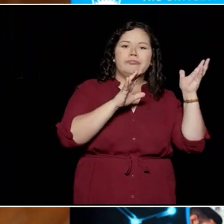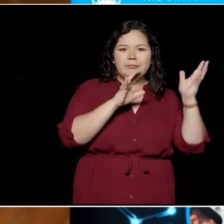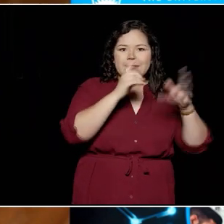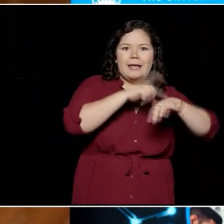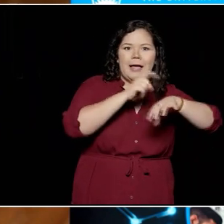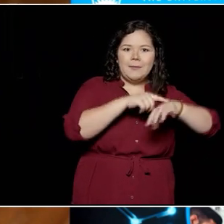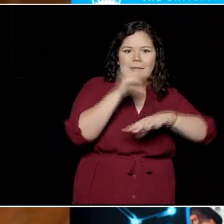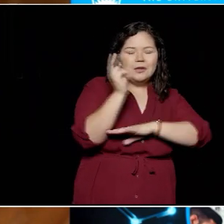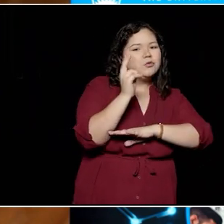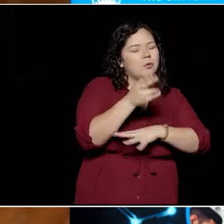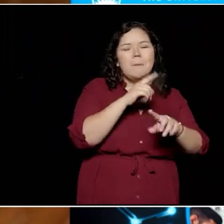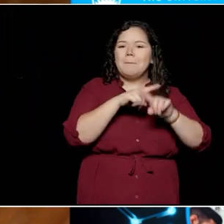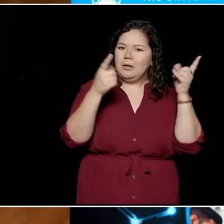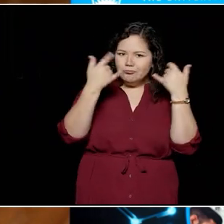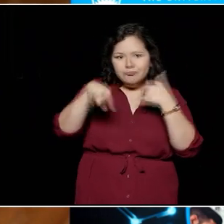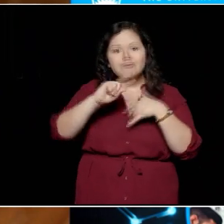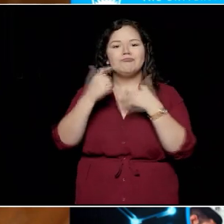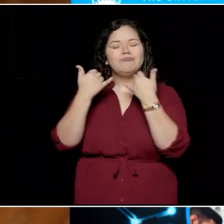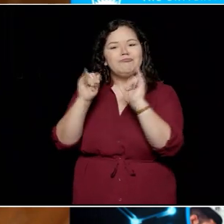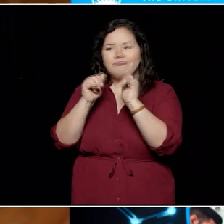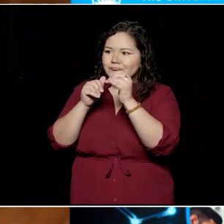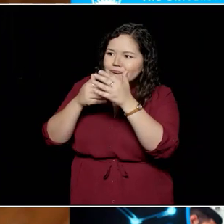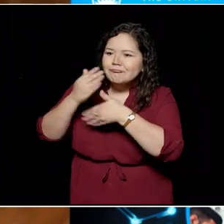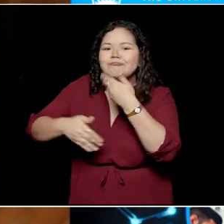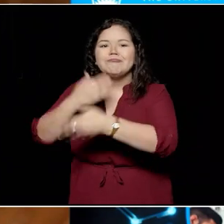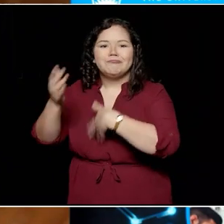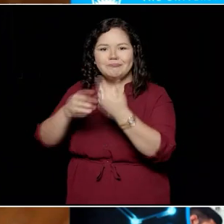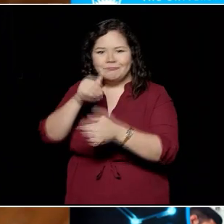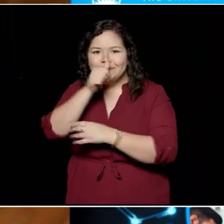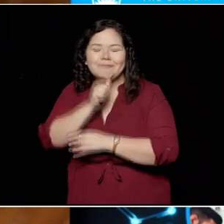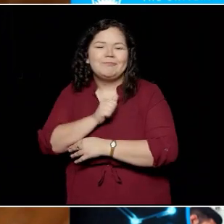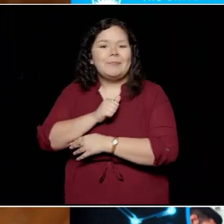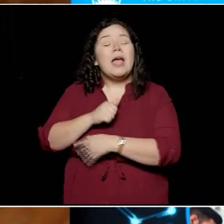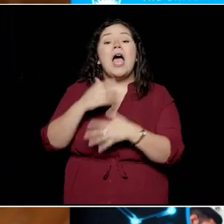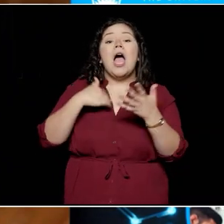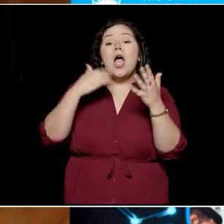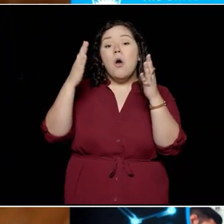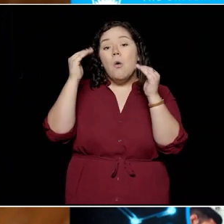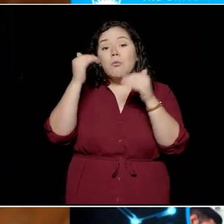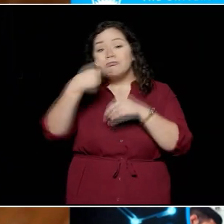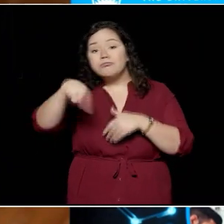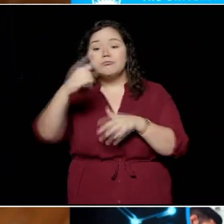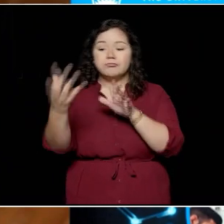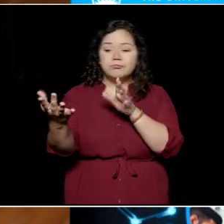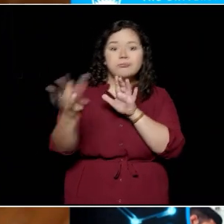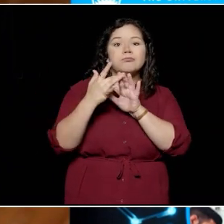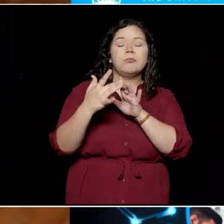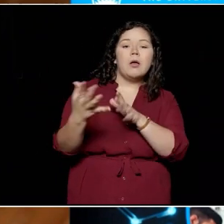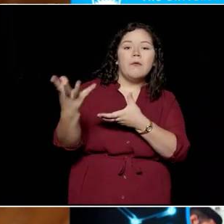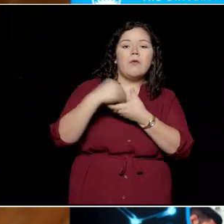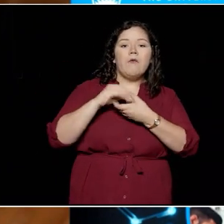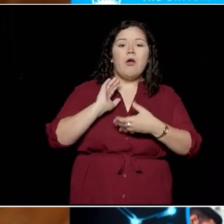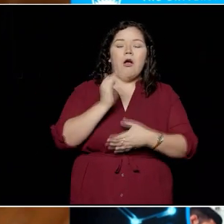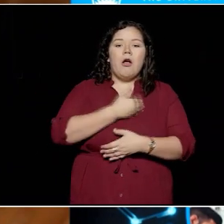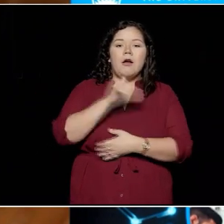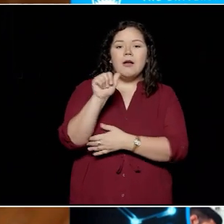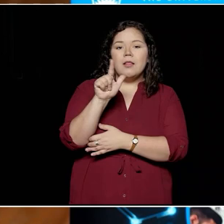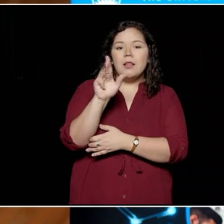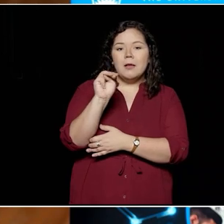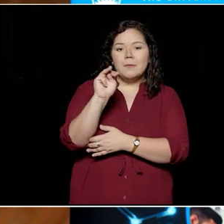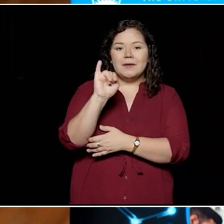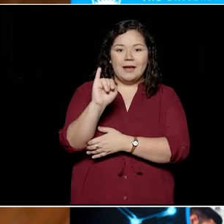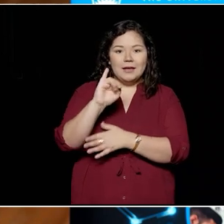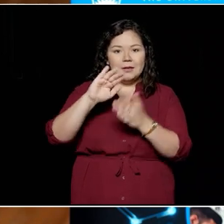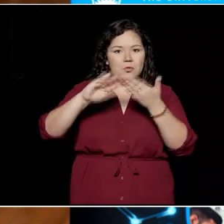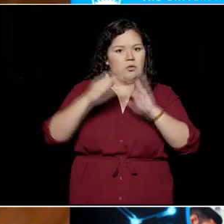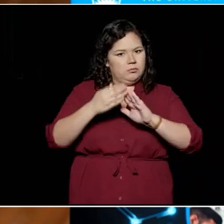history. As Dean of the Faculty of Pharmaceutical Sciences, I'd like to congratulate you and welcome you back to the faculty as part of our alumni community,